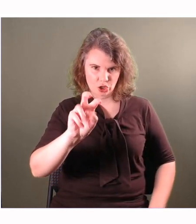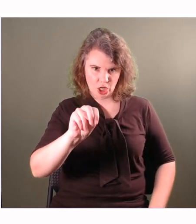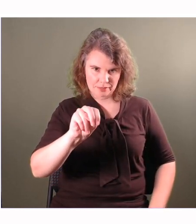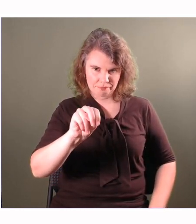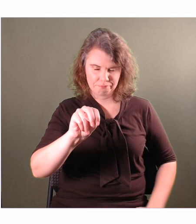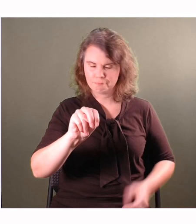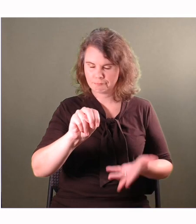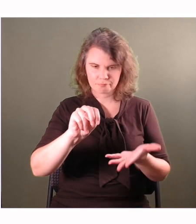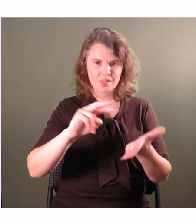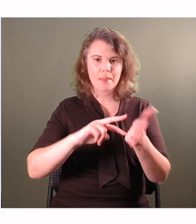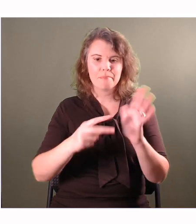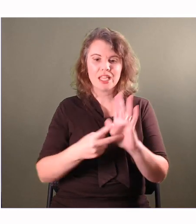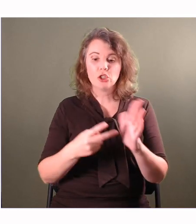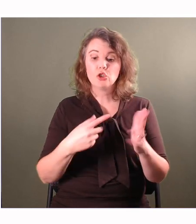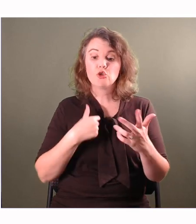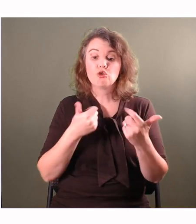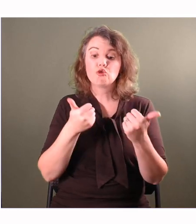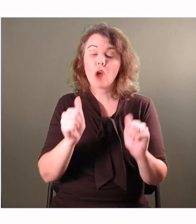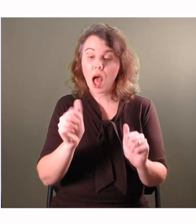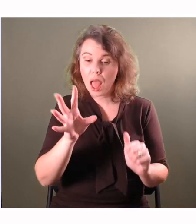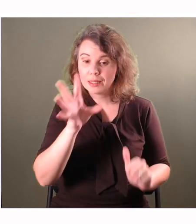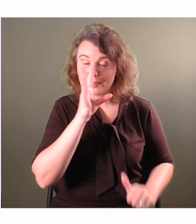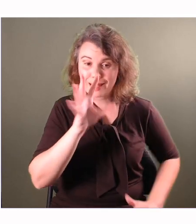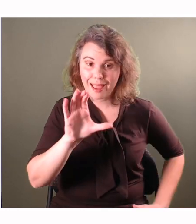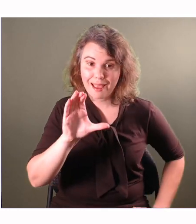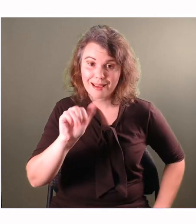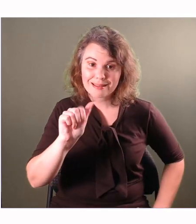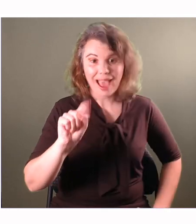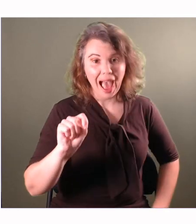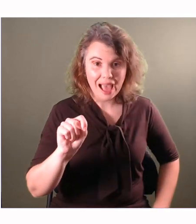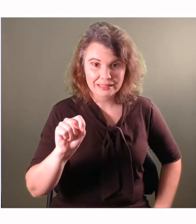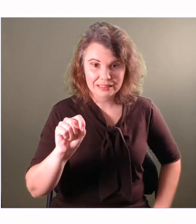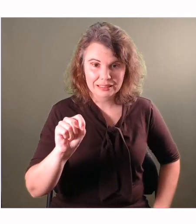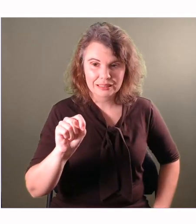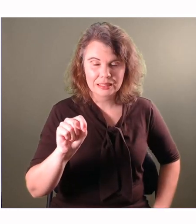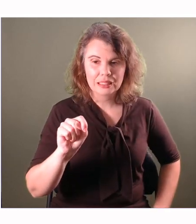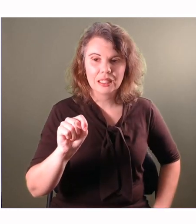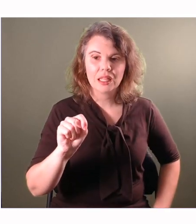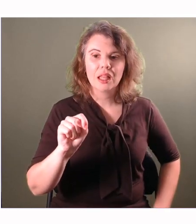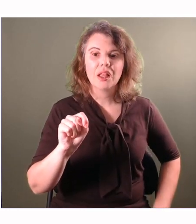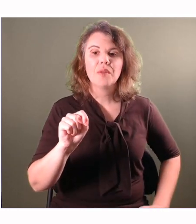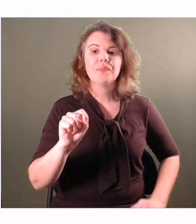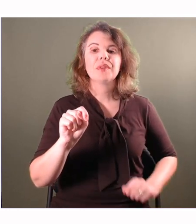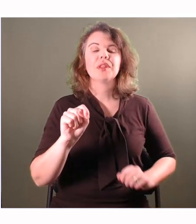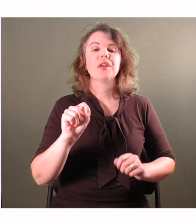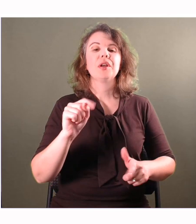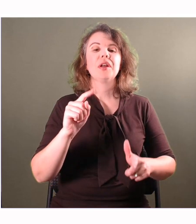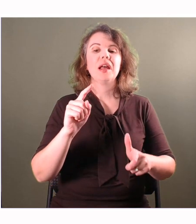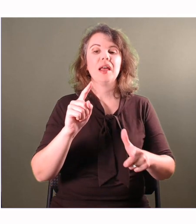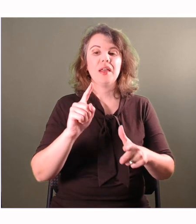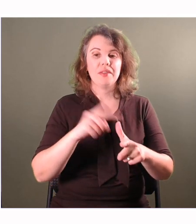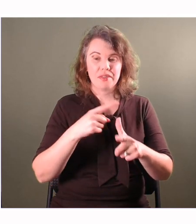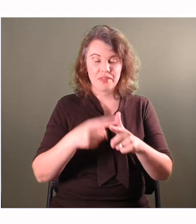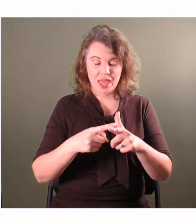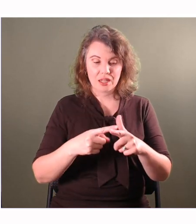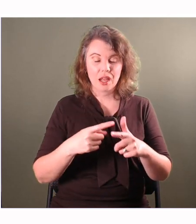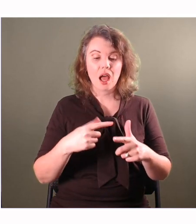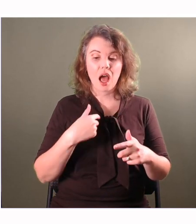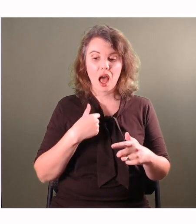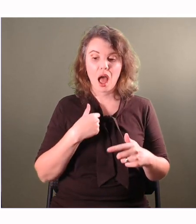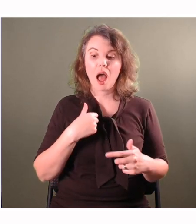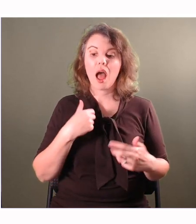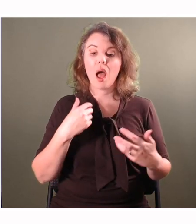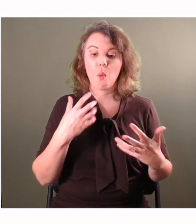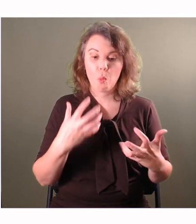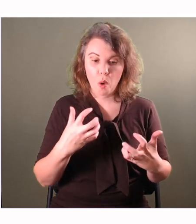intend to produce a word or syllable like cat, you activate that word, the activation spreads to its phonemes,